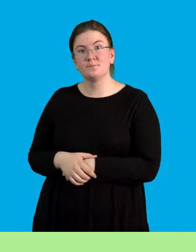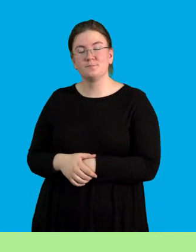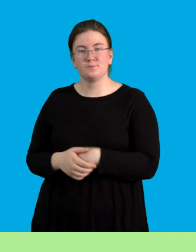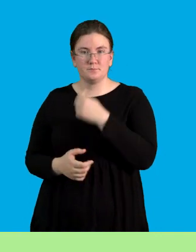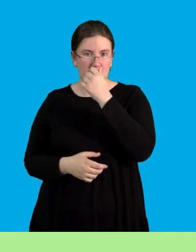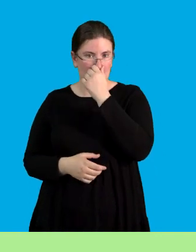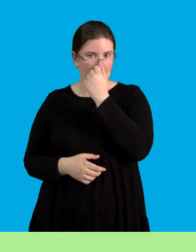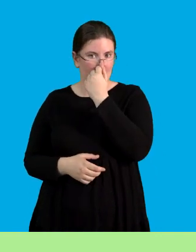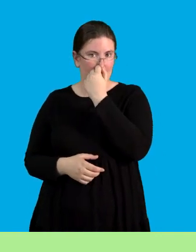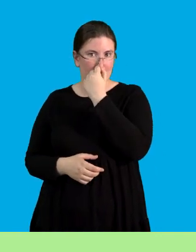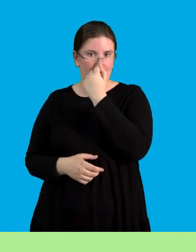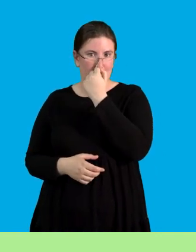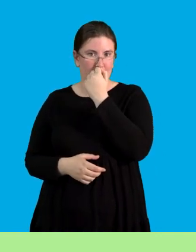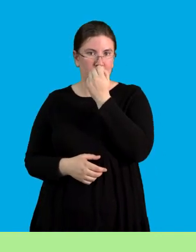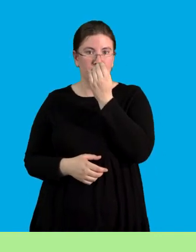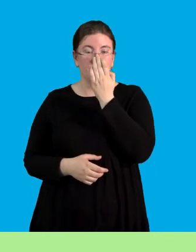have.